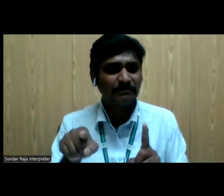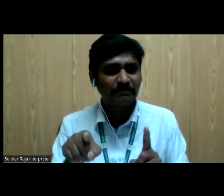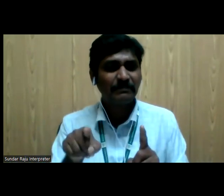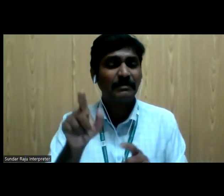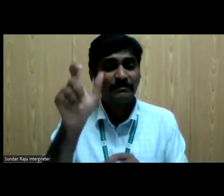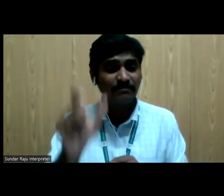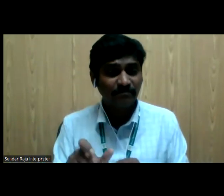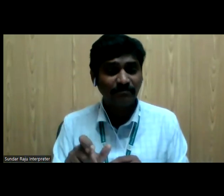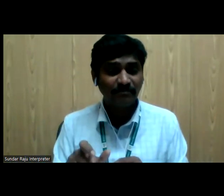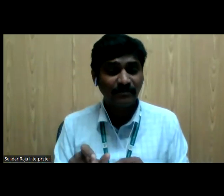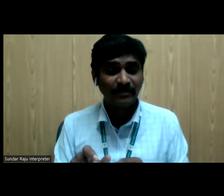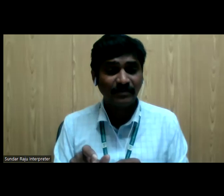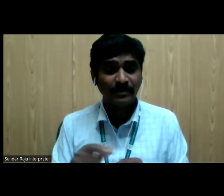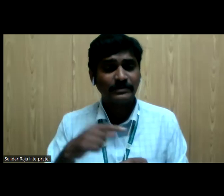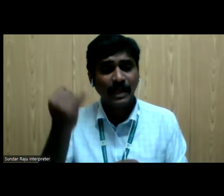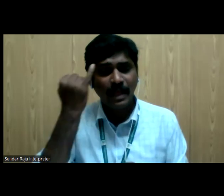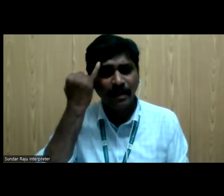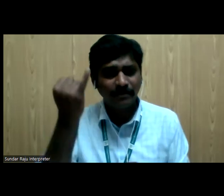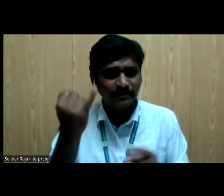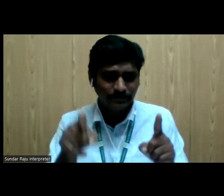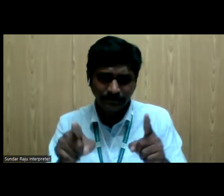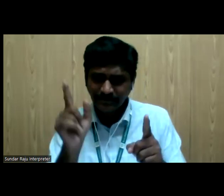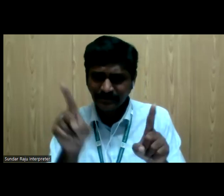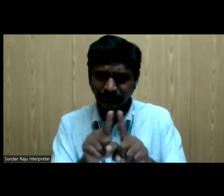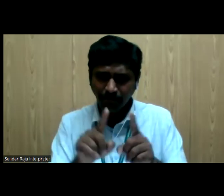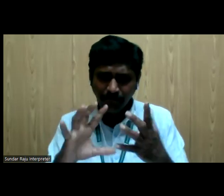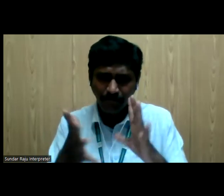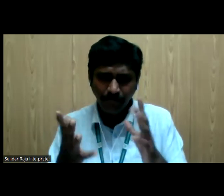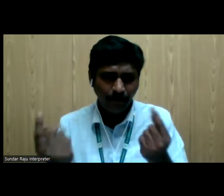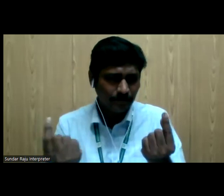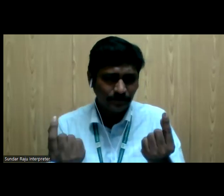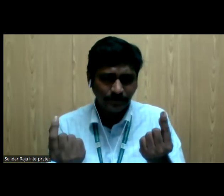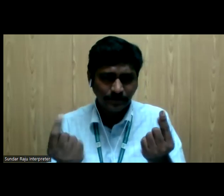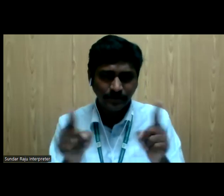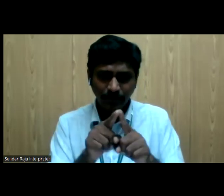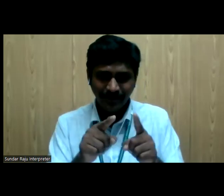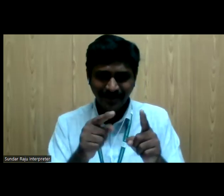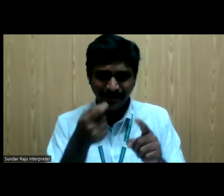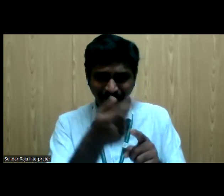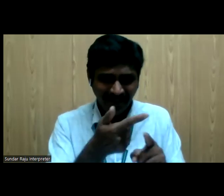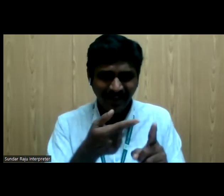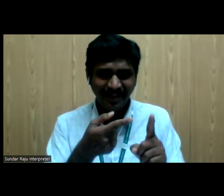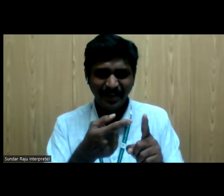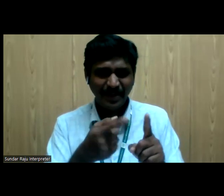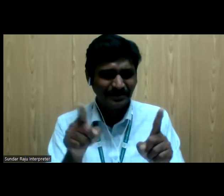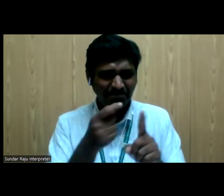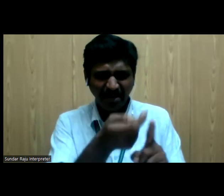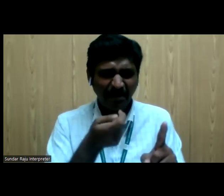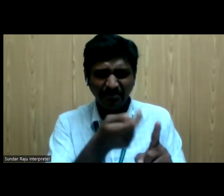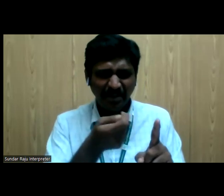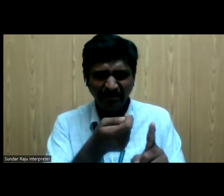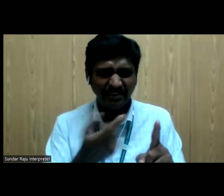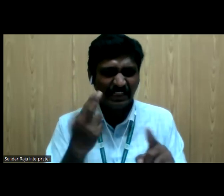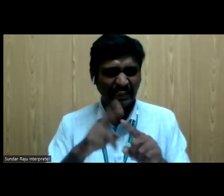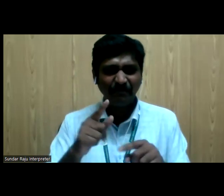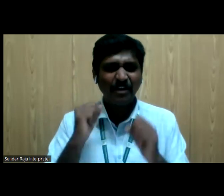that we are talking about, can we create something similar, a community where all possible help is provided? Those who can pay. Those